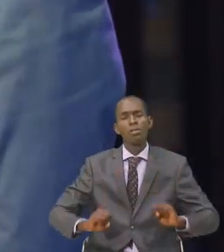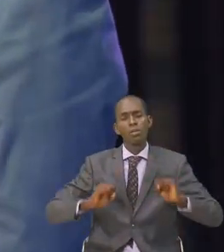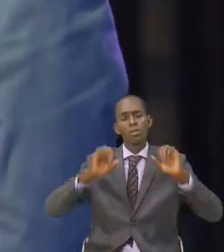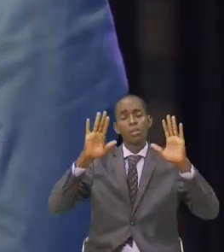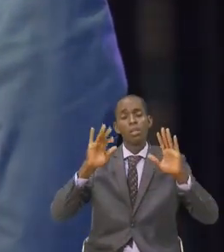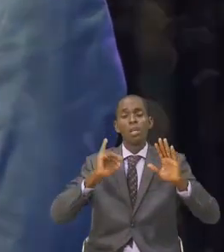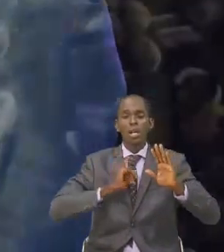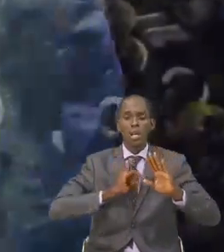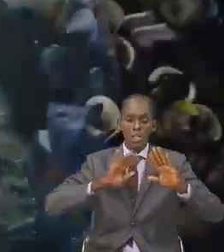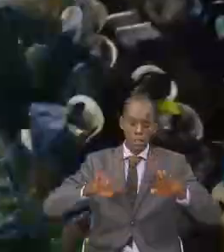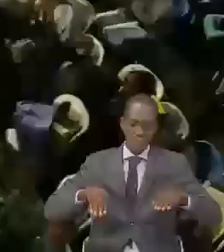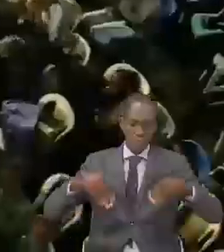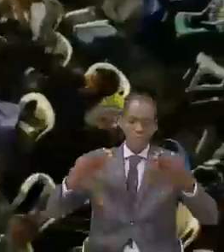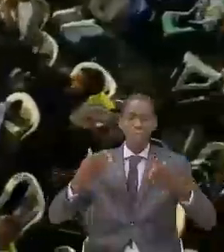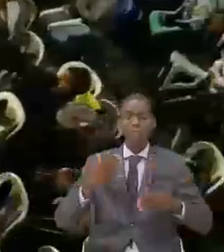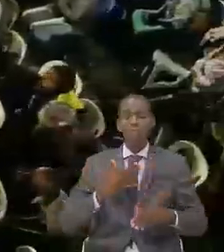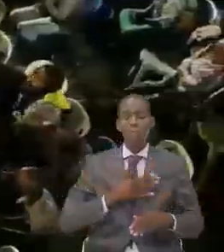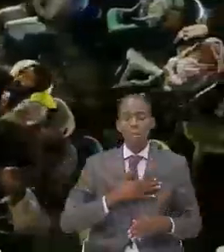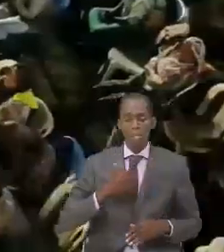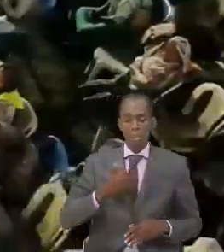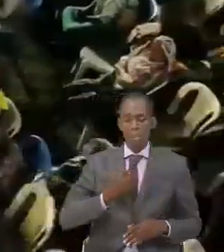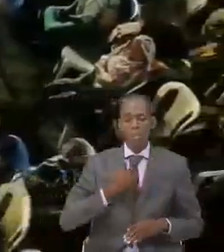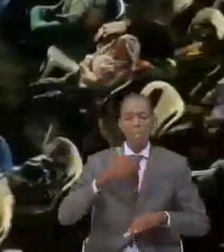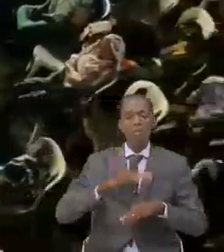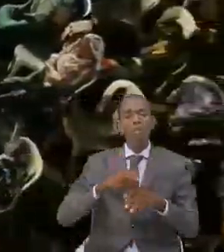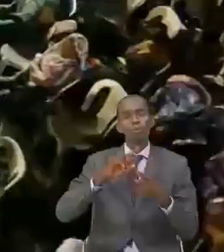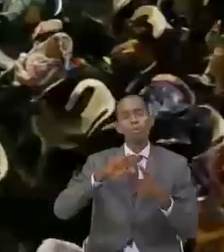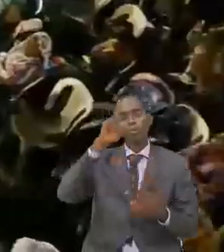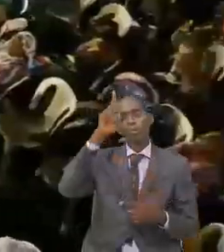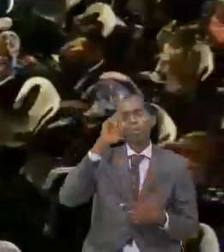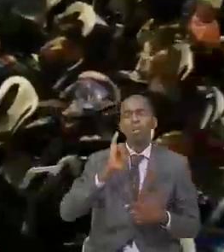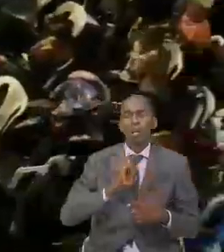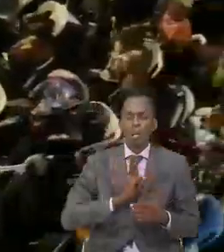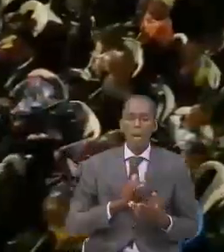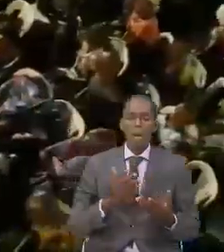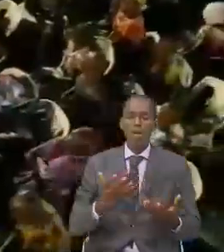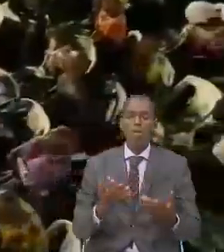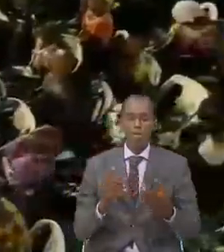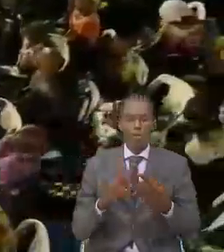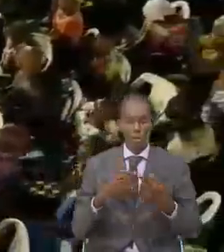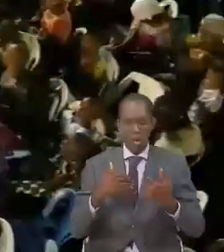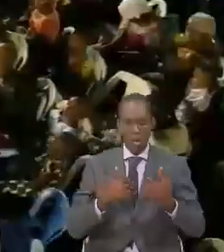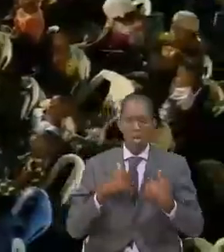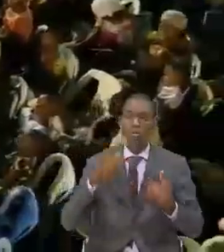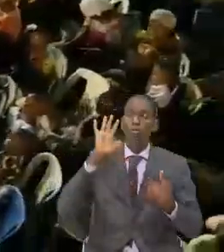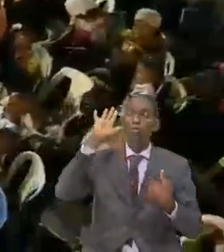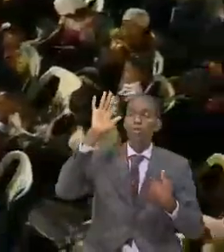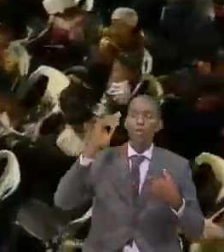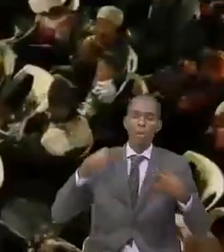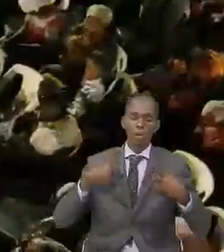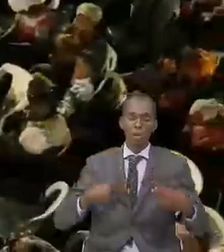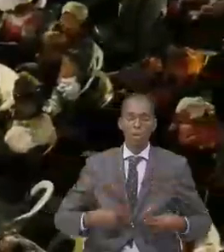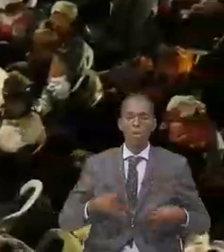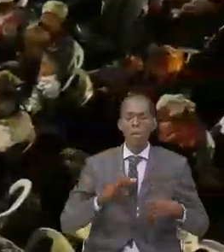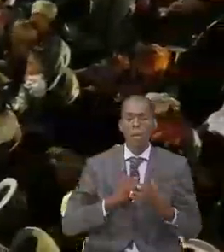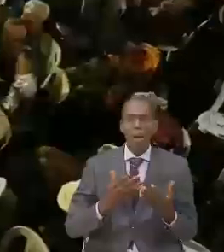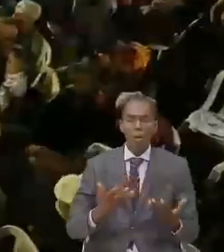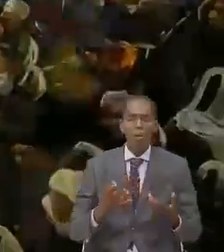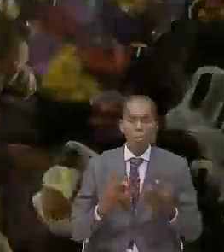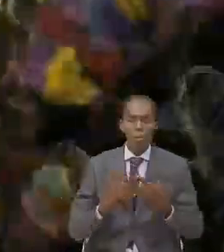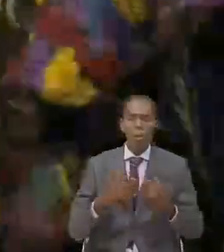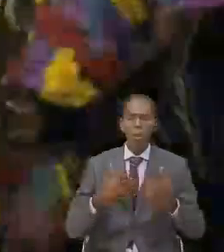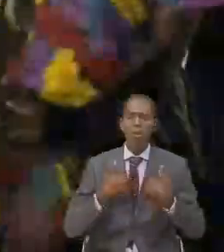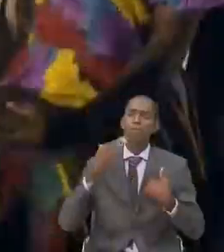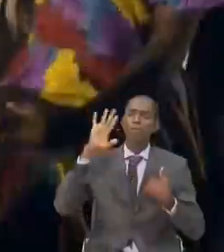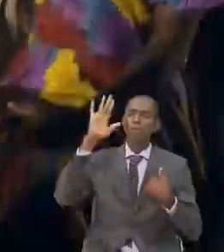I surrender. I surrender. I give myself unto you. I want to have your